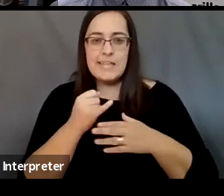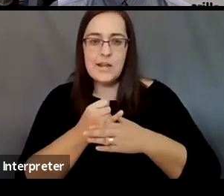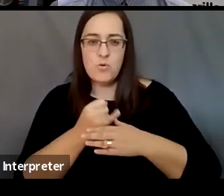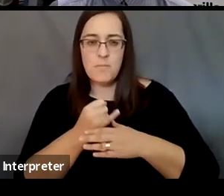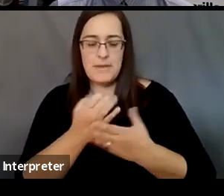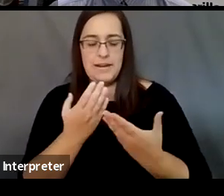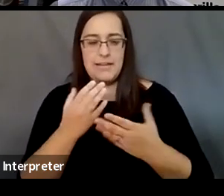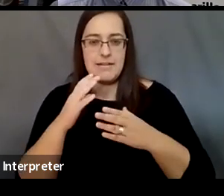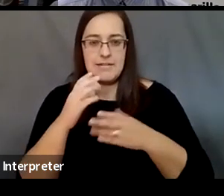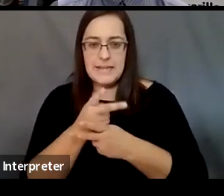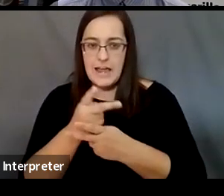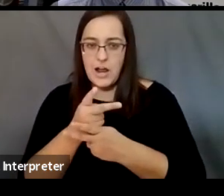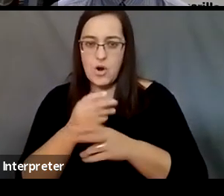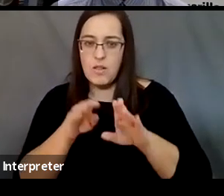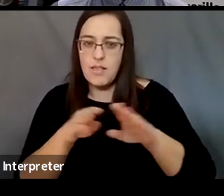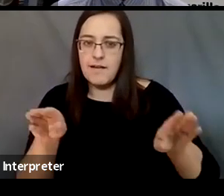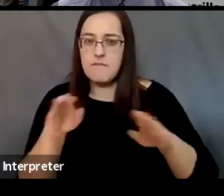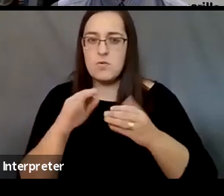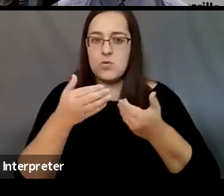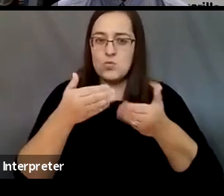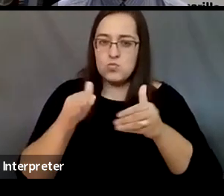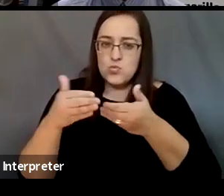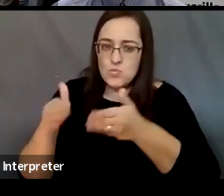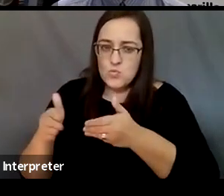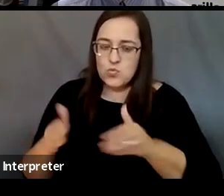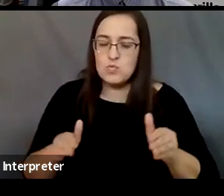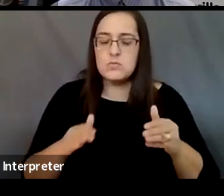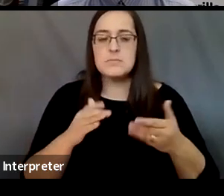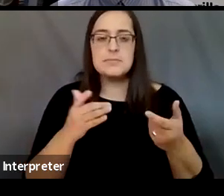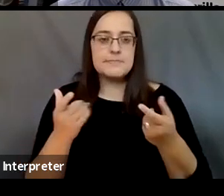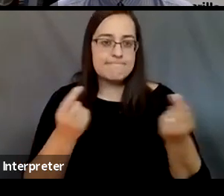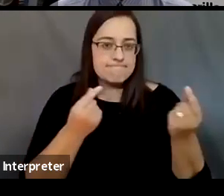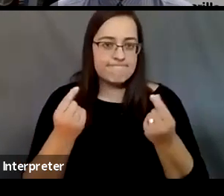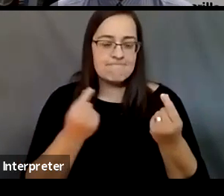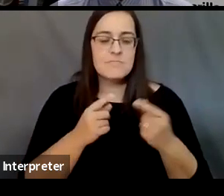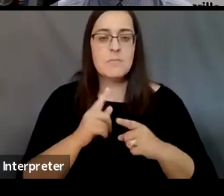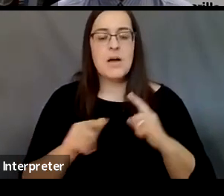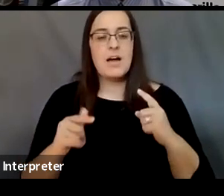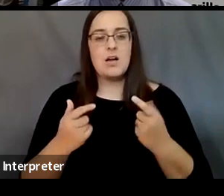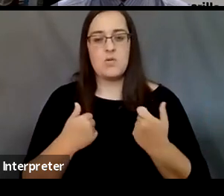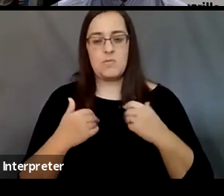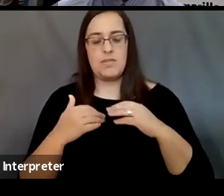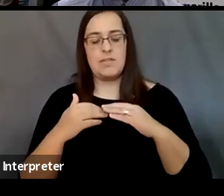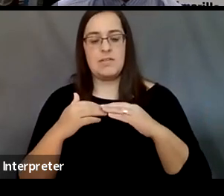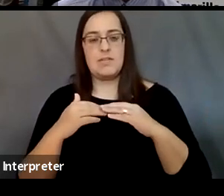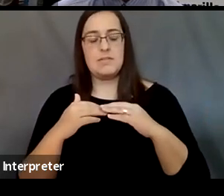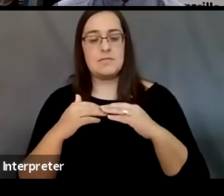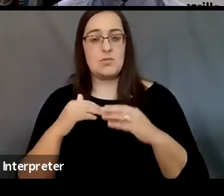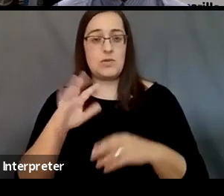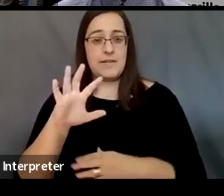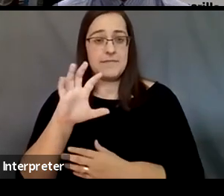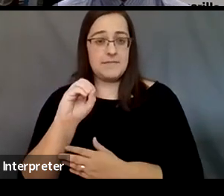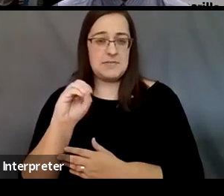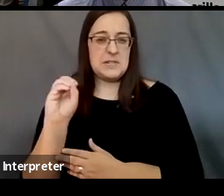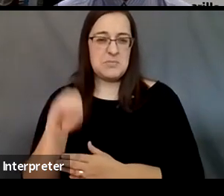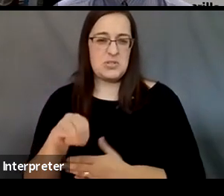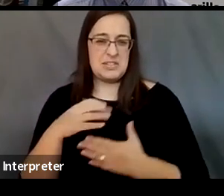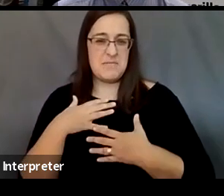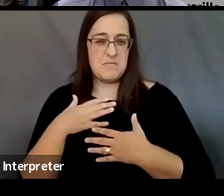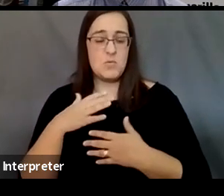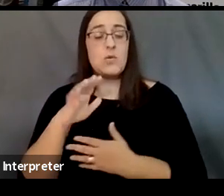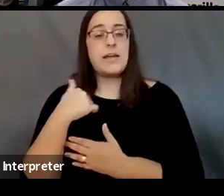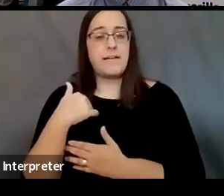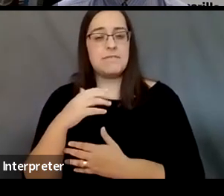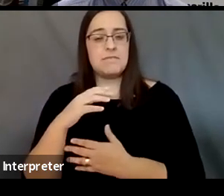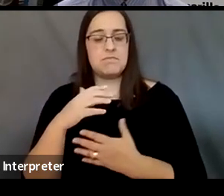level capacity rooms. But we are less than 50% of our total ventilators being utilized now. We also have